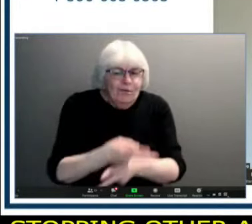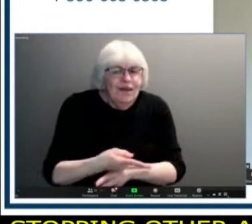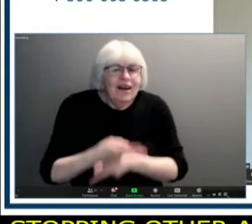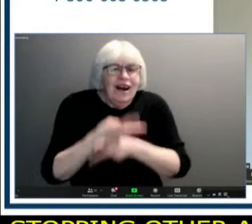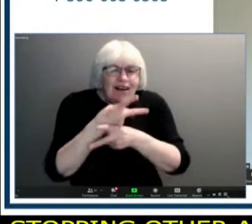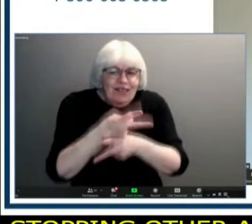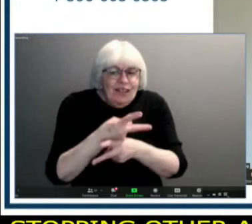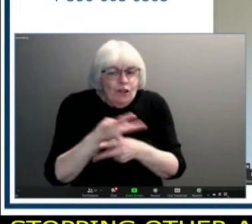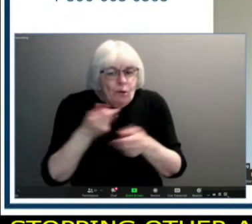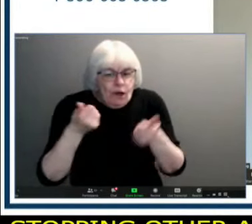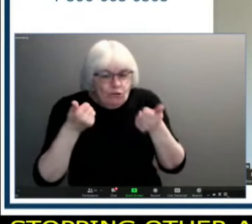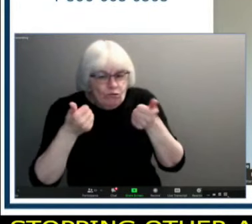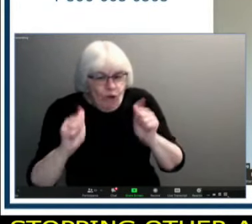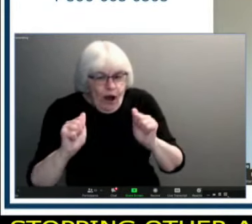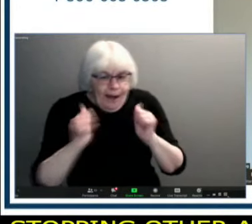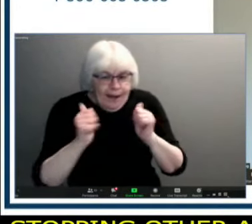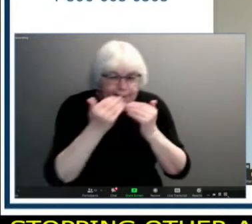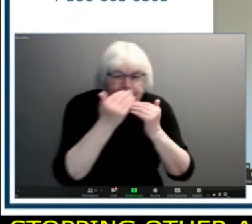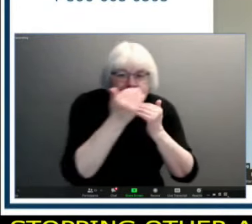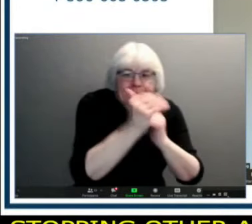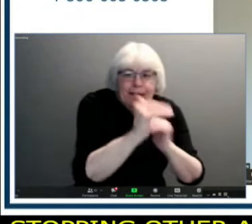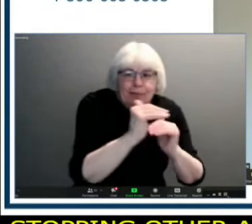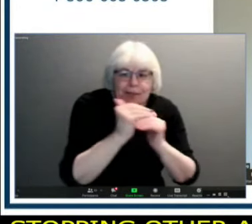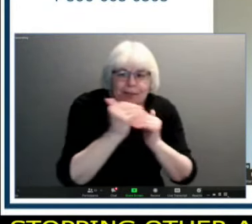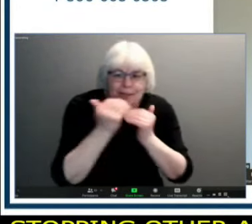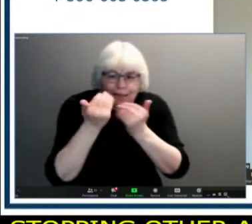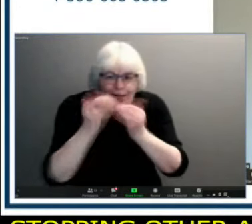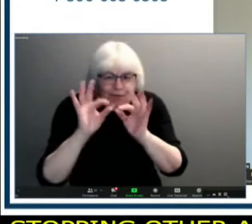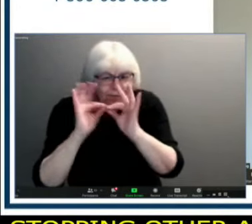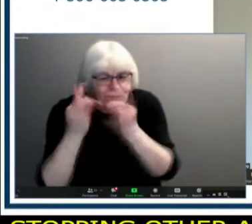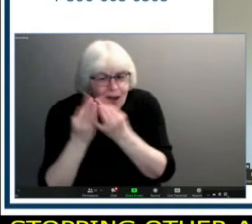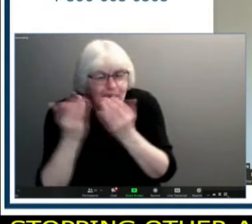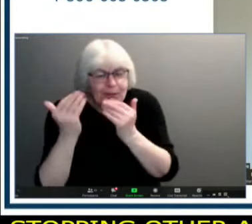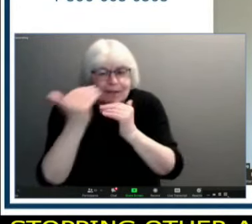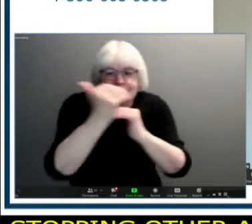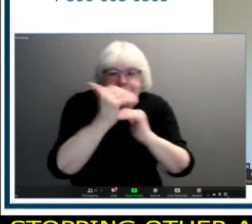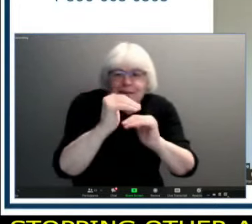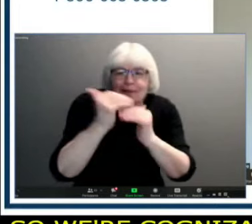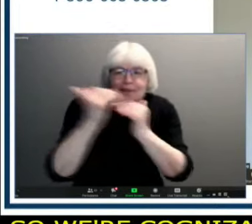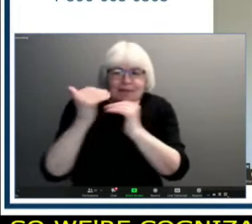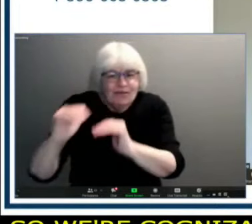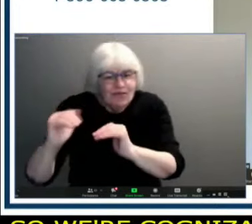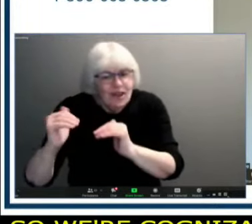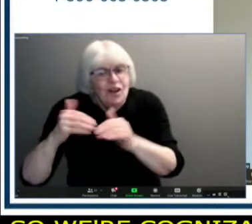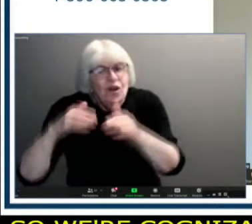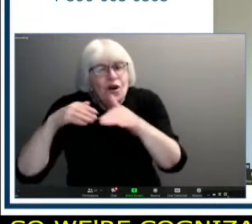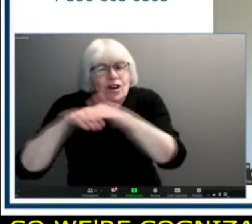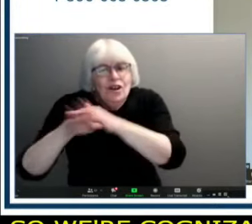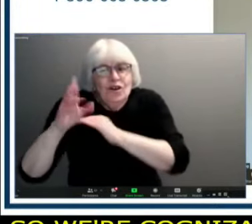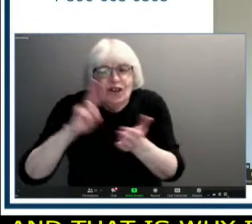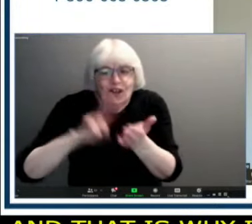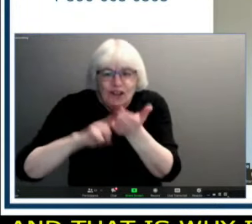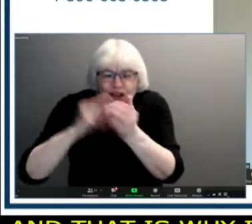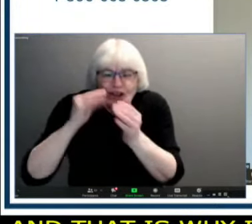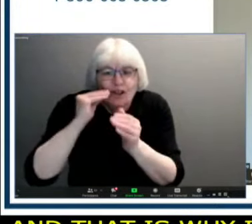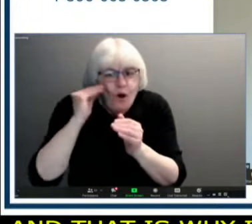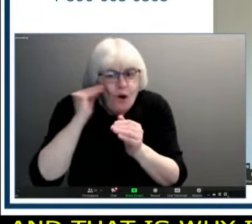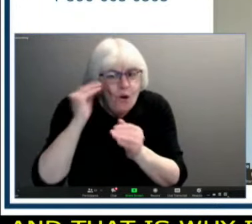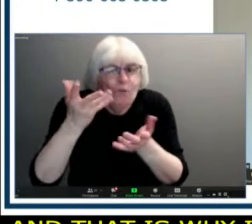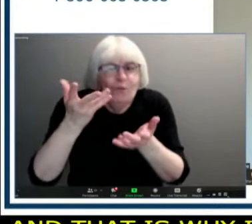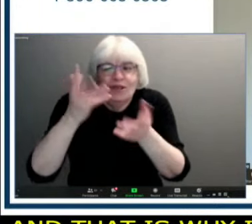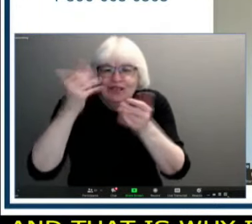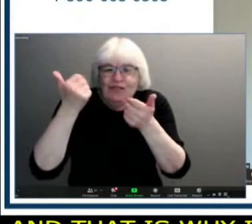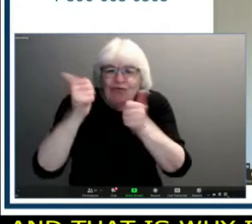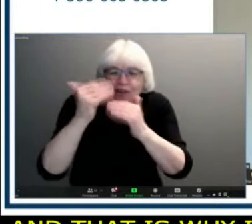in interactions between families and people in long-term care facilities. Abilities for people to have some physical